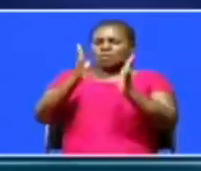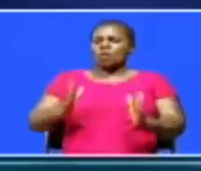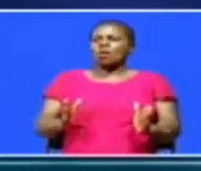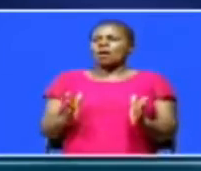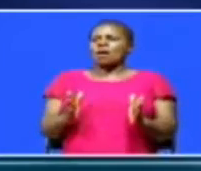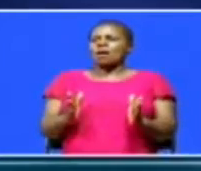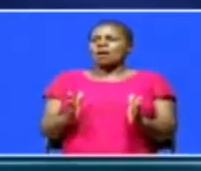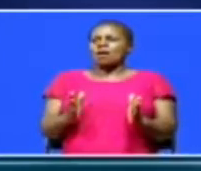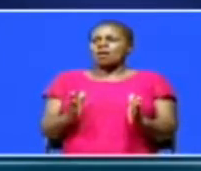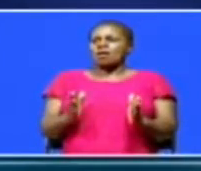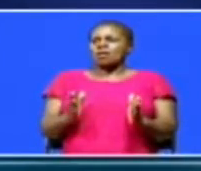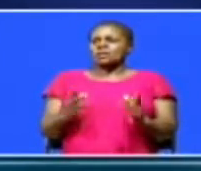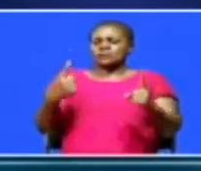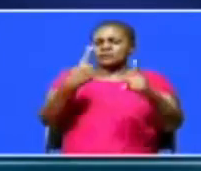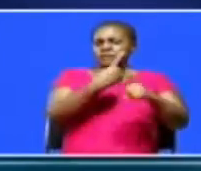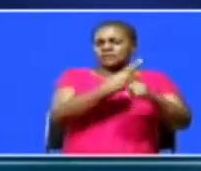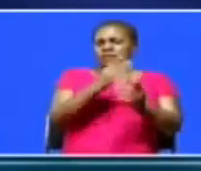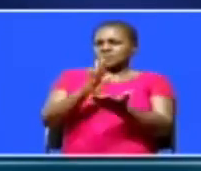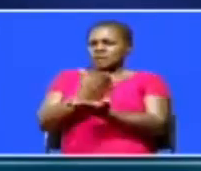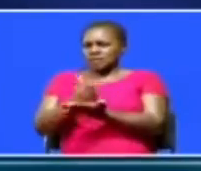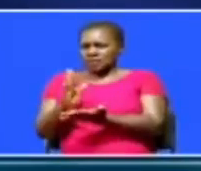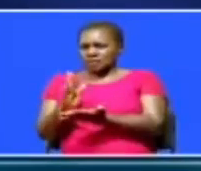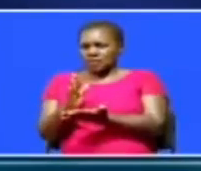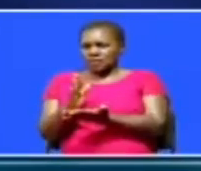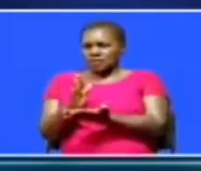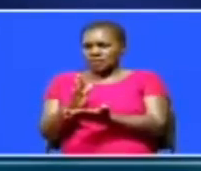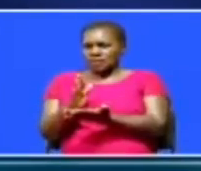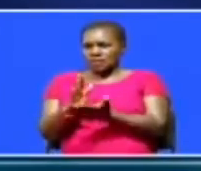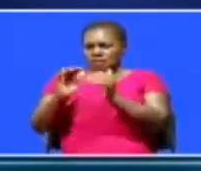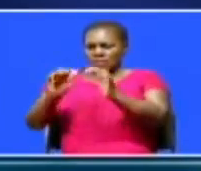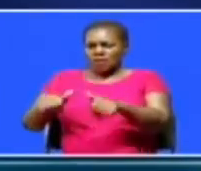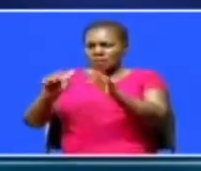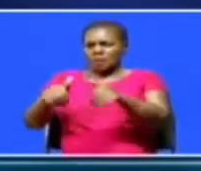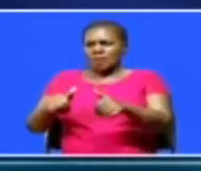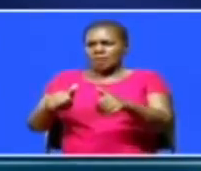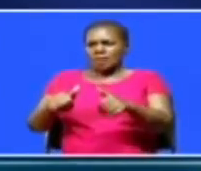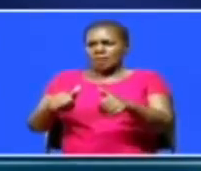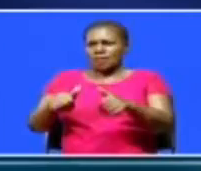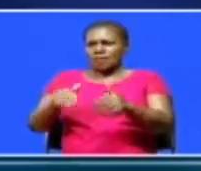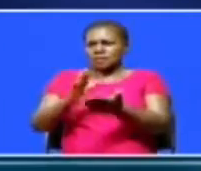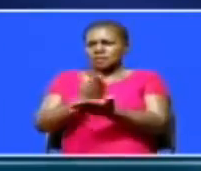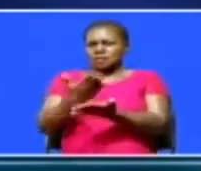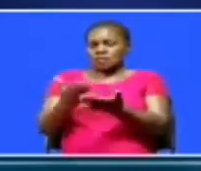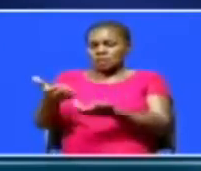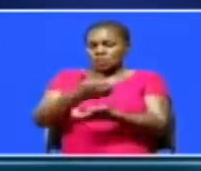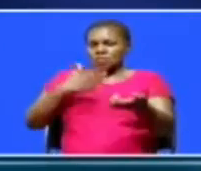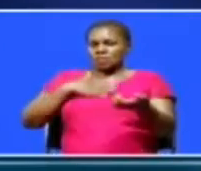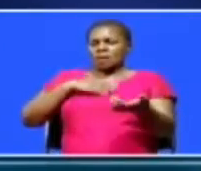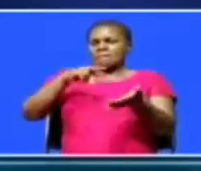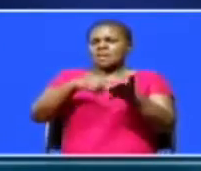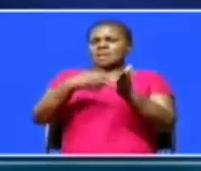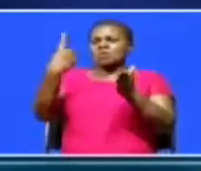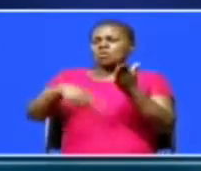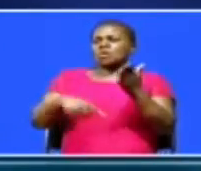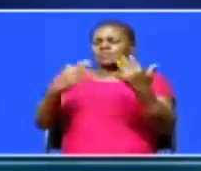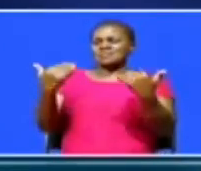the horticulture, floriculture sector of our agriculture, main agricultural sector of economy, which means